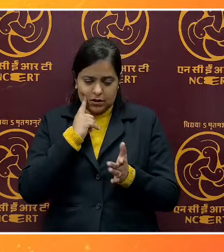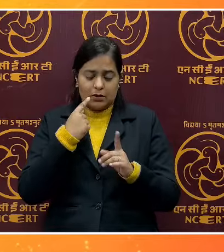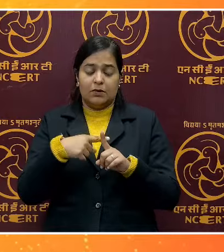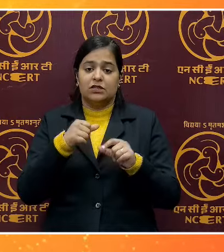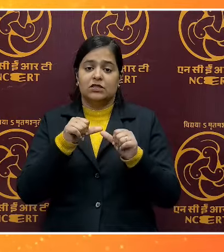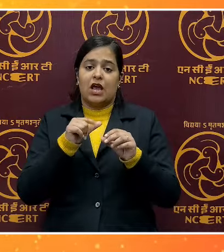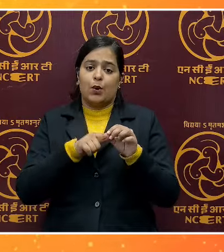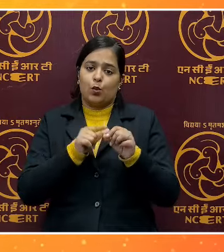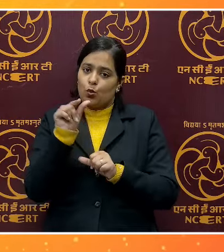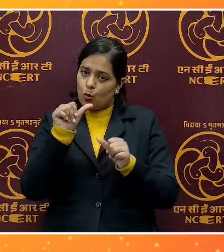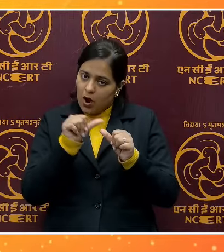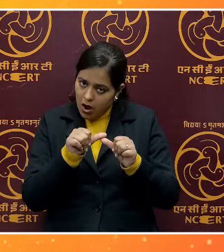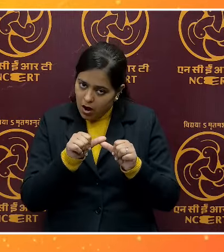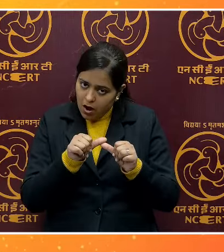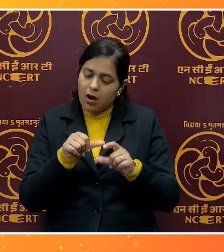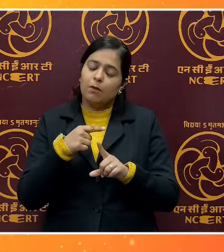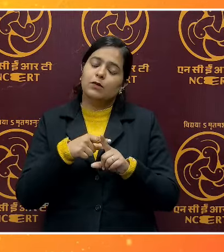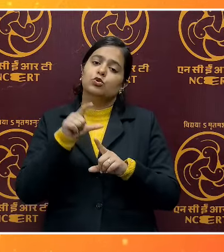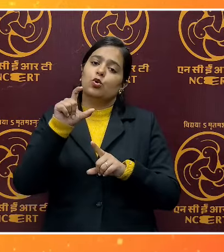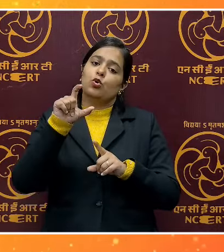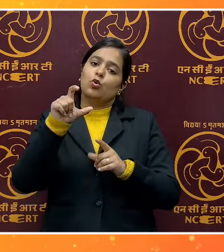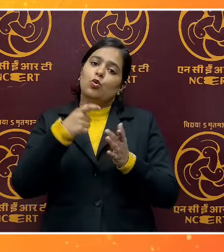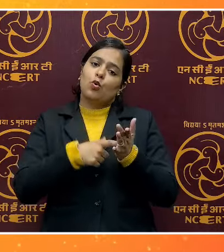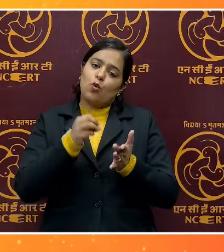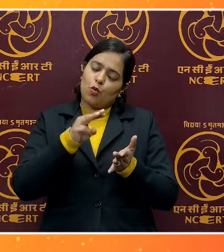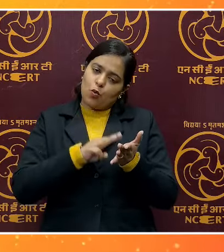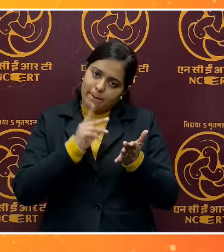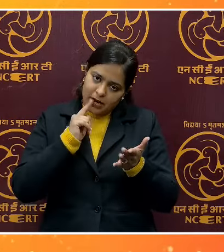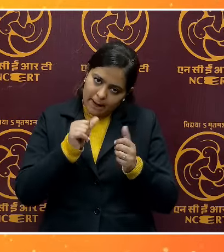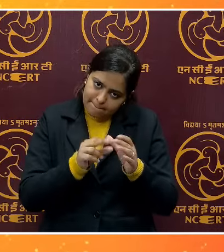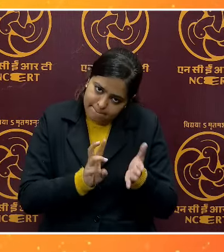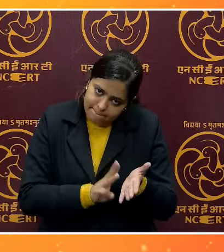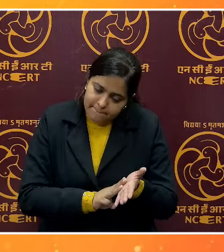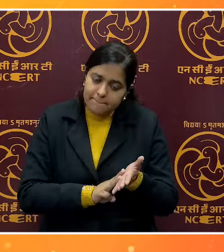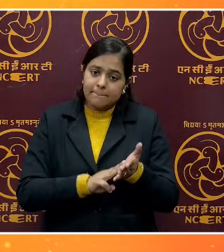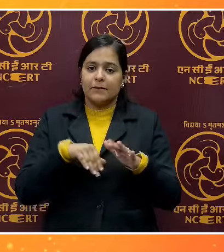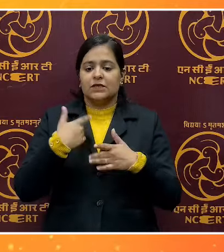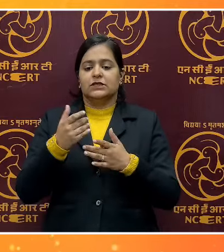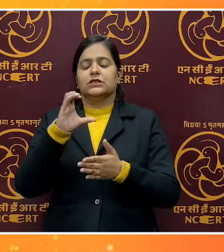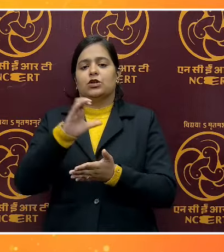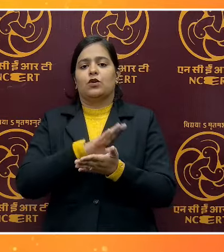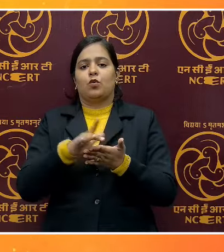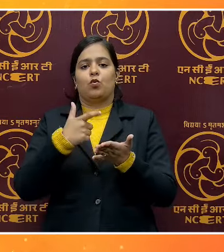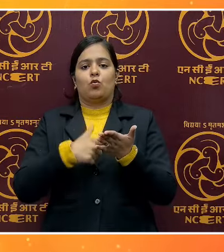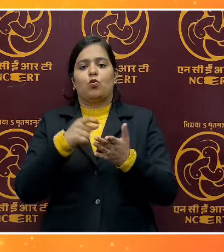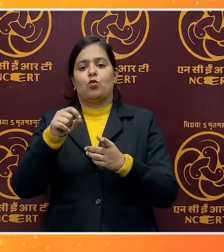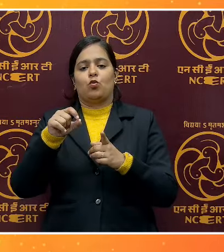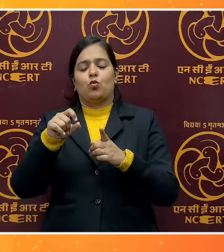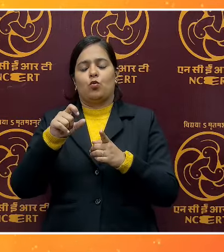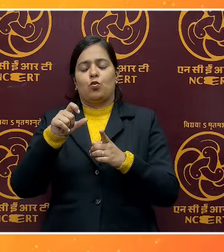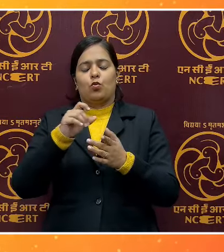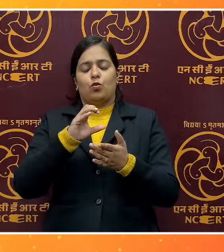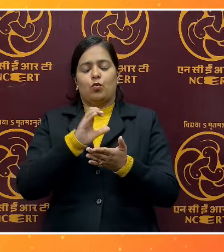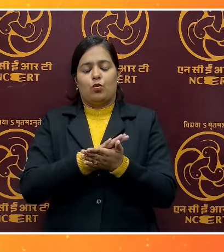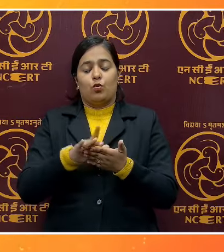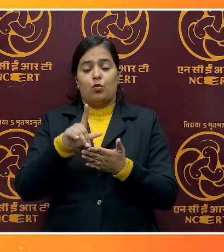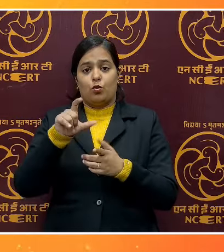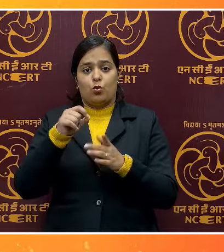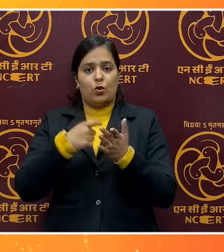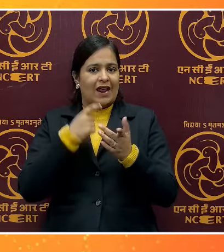triaqua, chromium, third chloride. Now, look at the complex